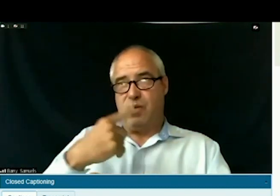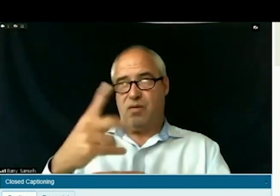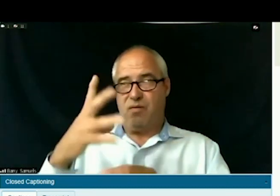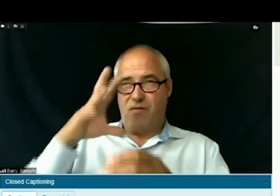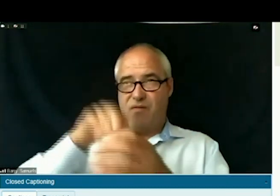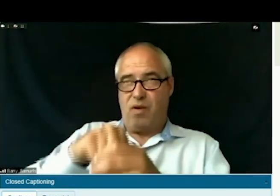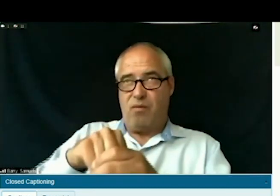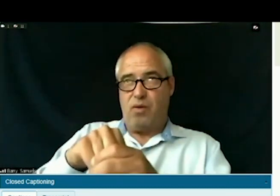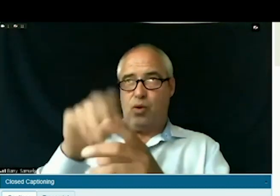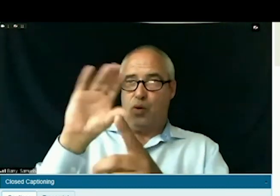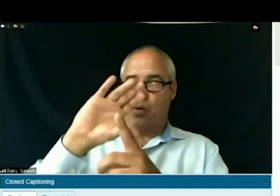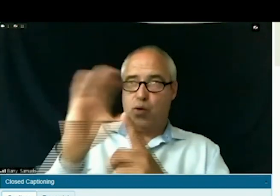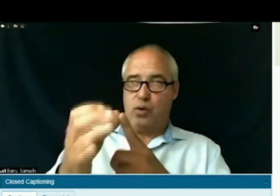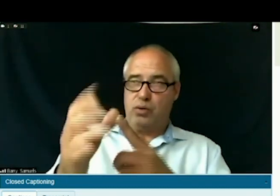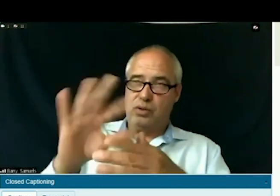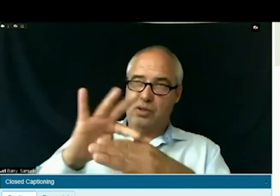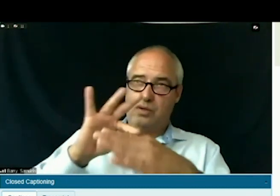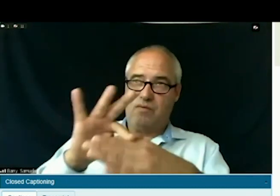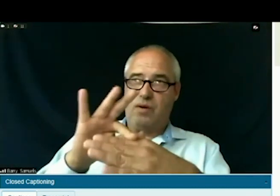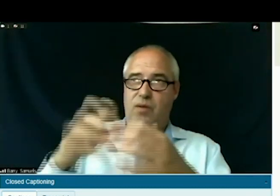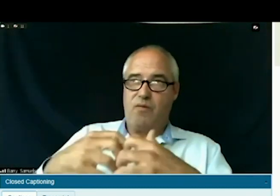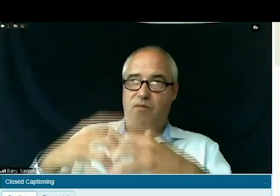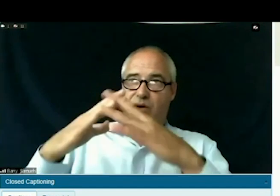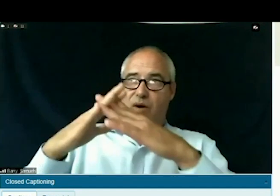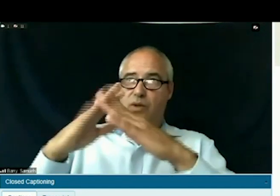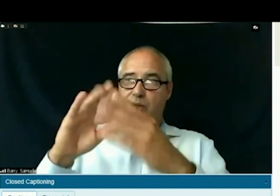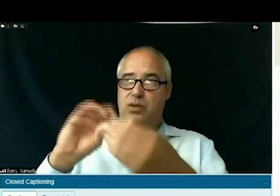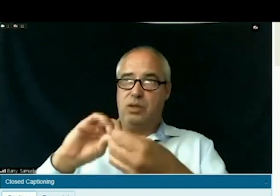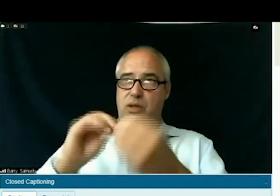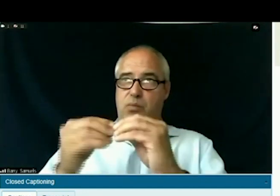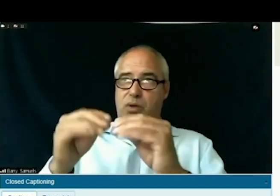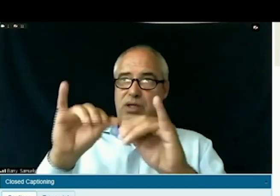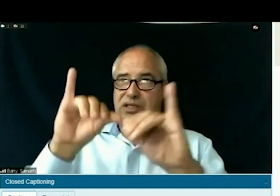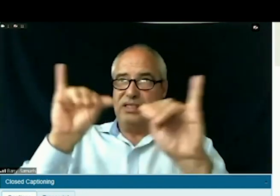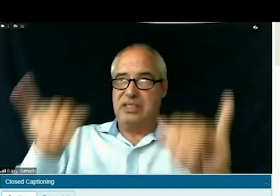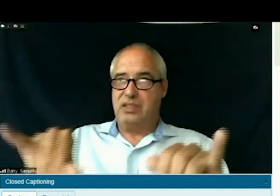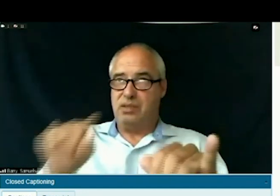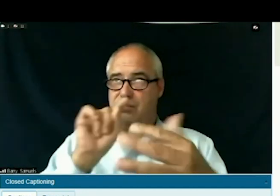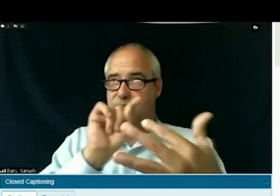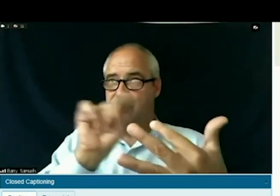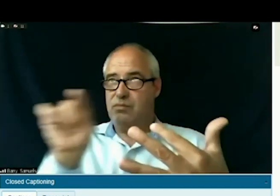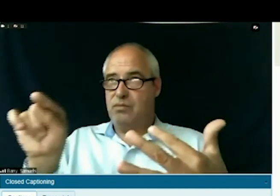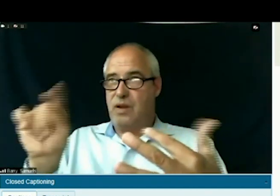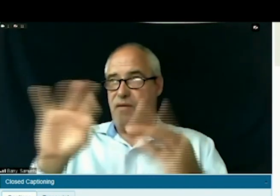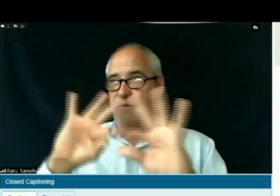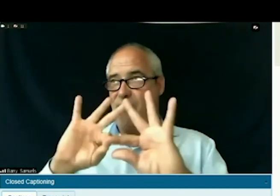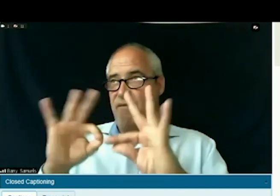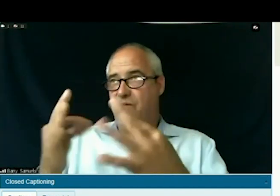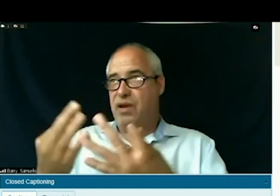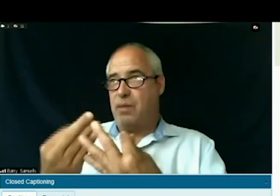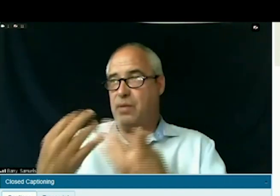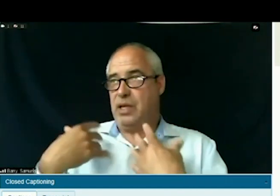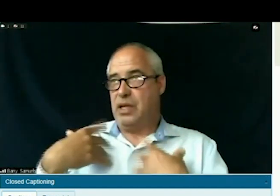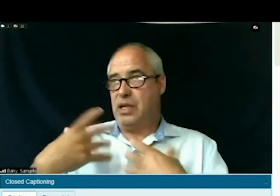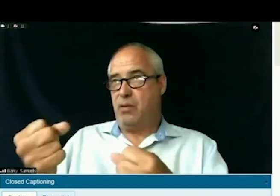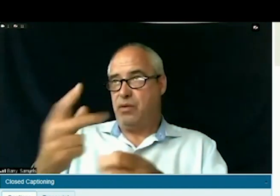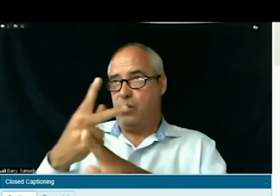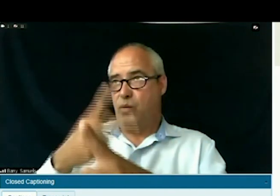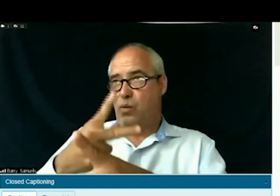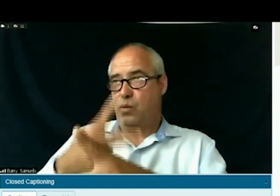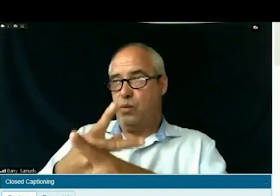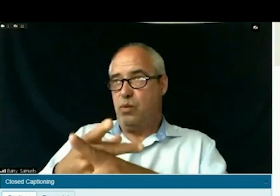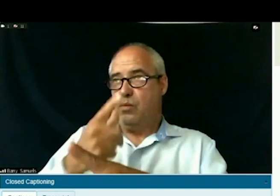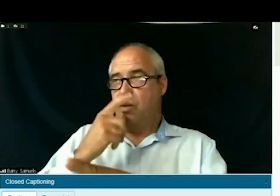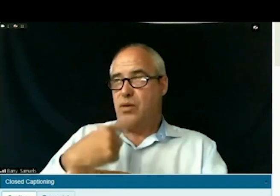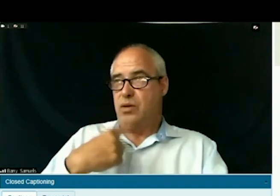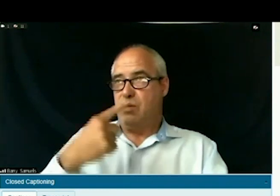cultural context framework was the sheer number of systems and sectors that family caregivers needed to navigate in order to meet the needs of